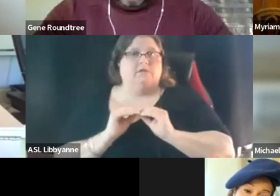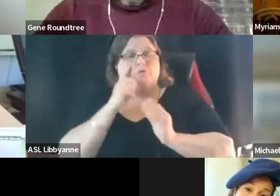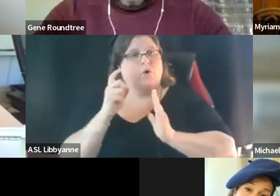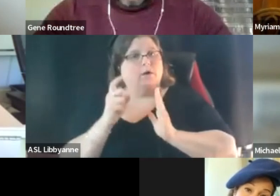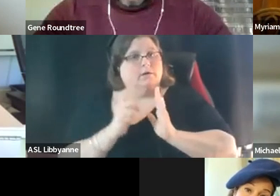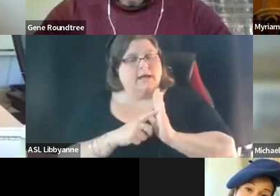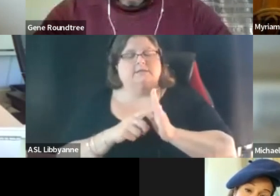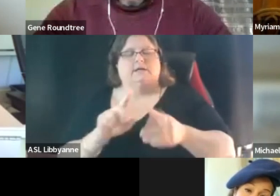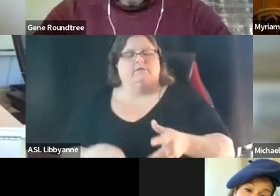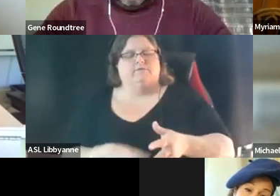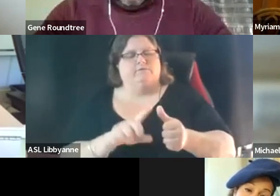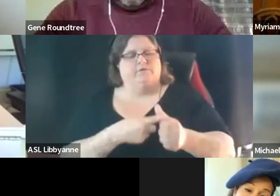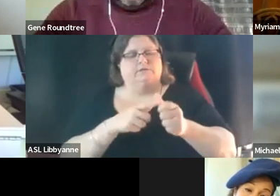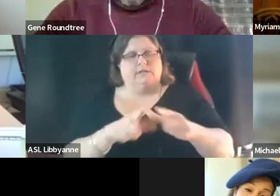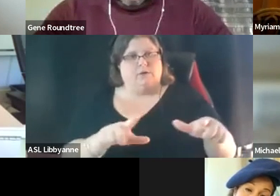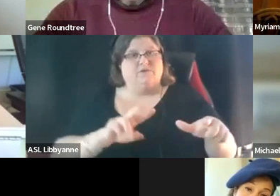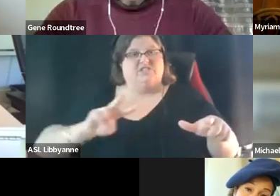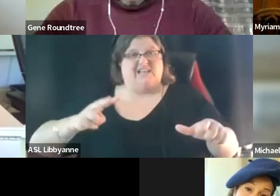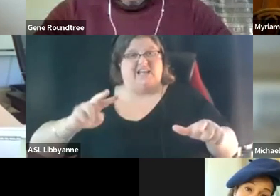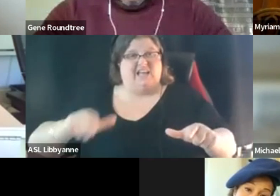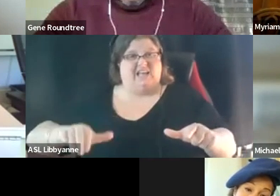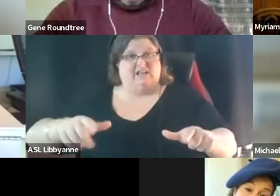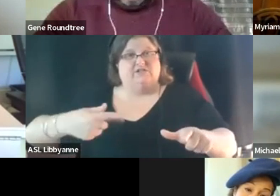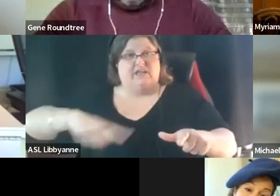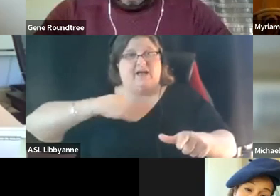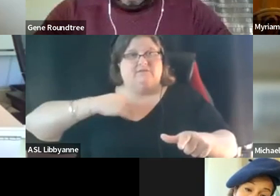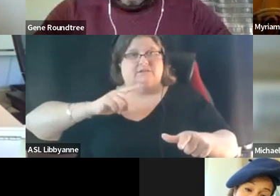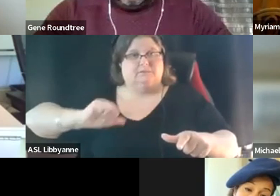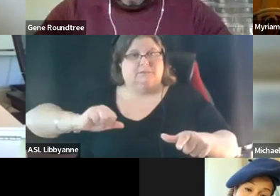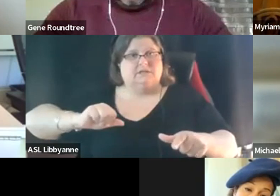of the marginalized groups in the document. But this group should